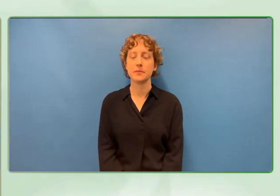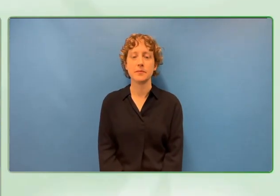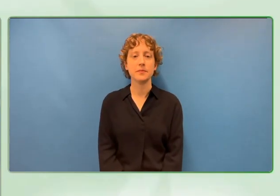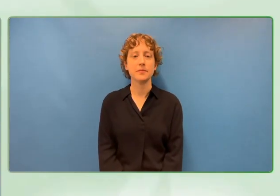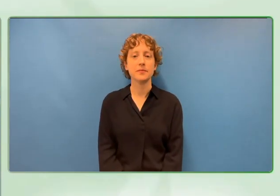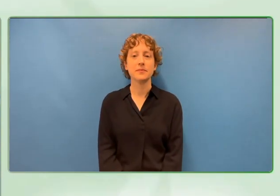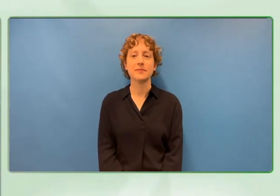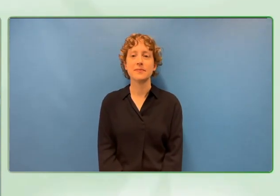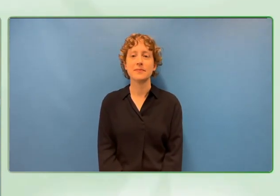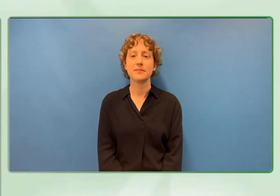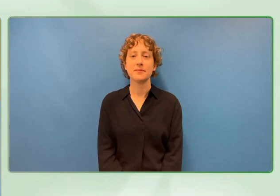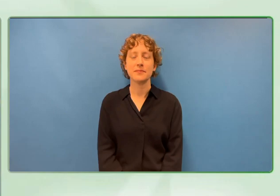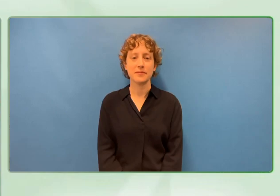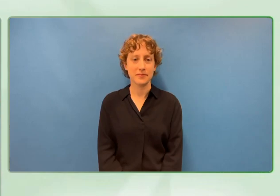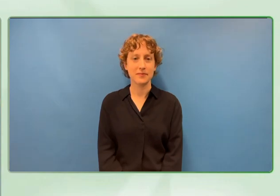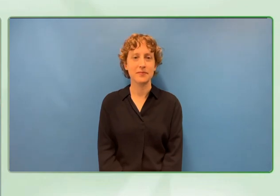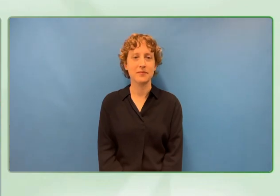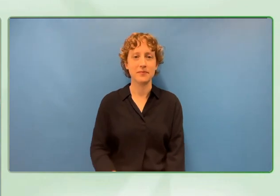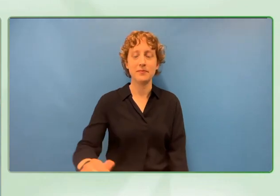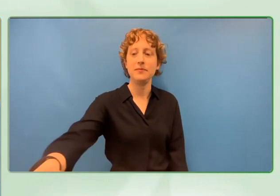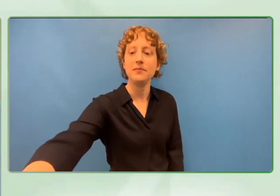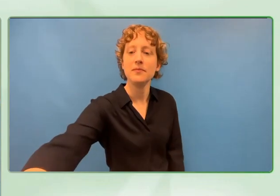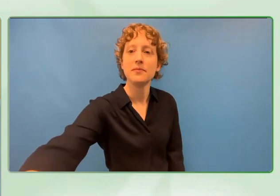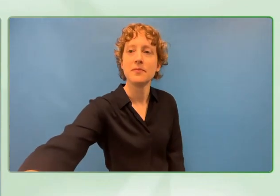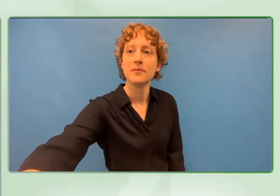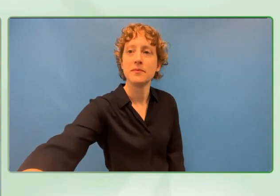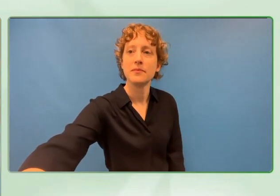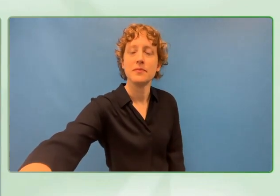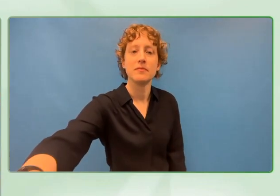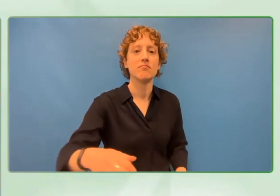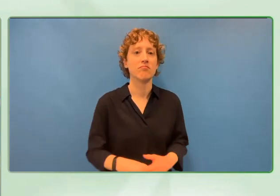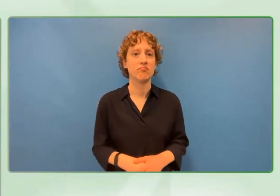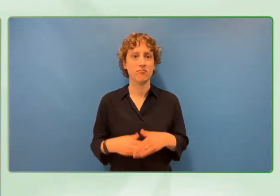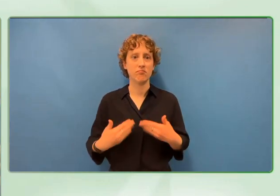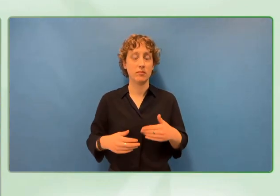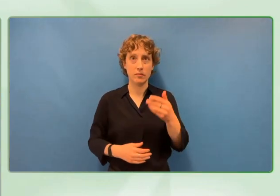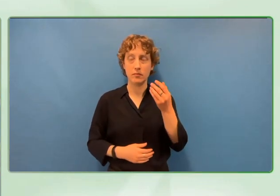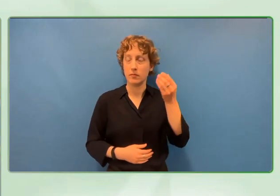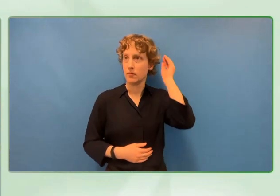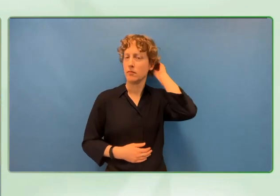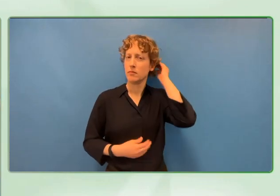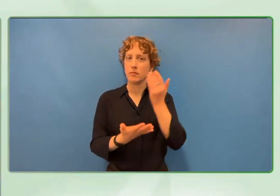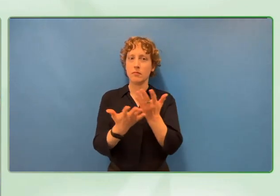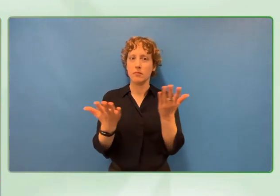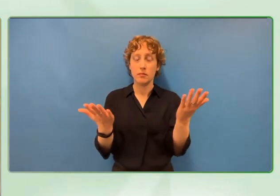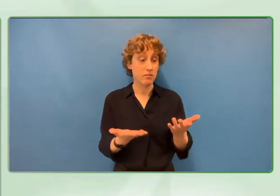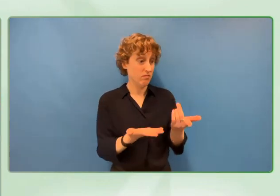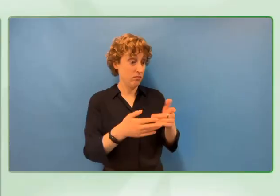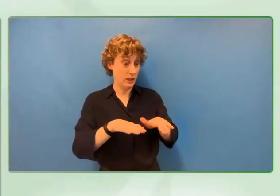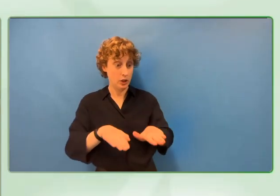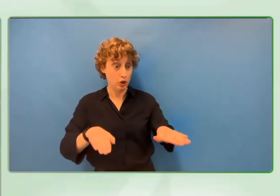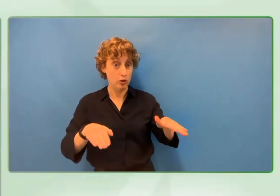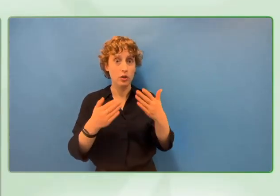Can I share what I took from this? Everything we do in early intervention and kids in schools is such important work, yeah, but